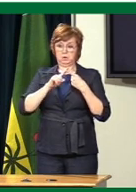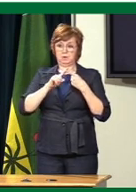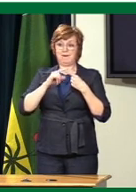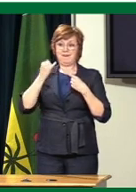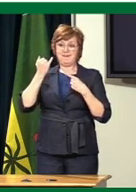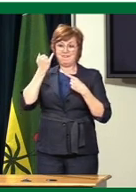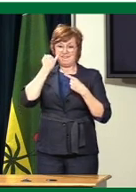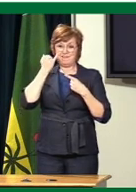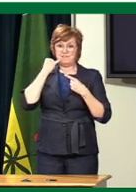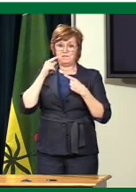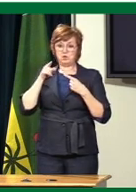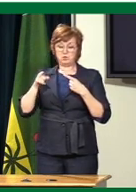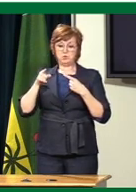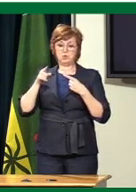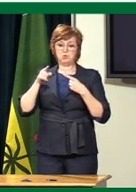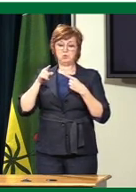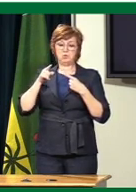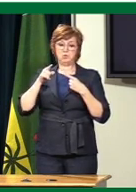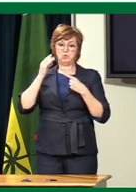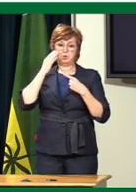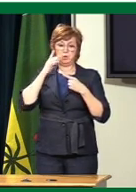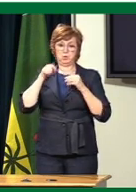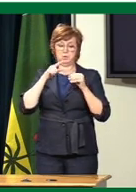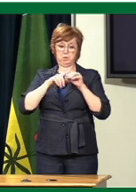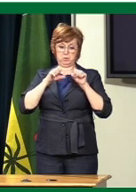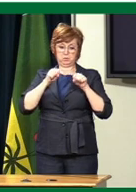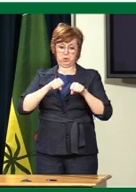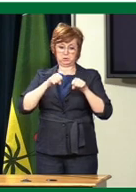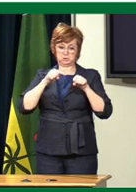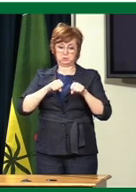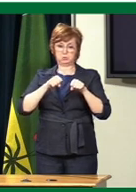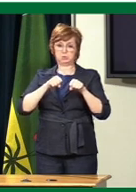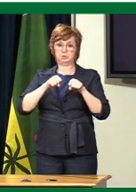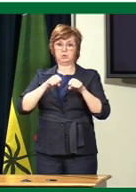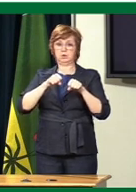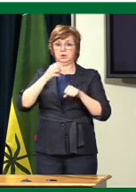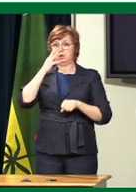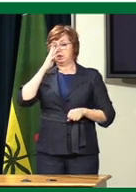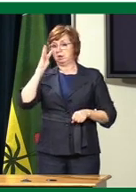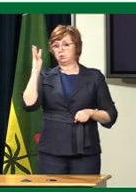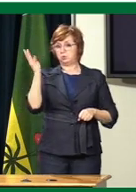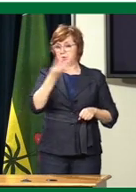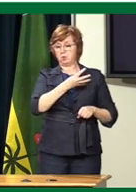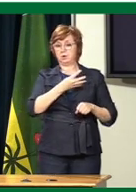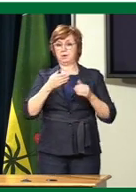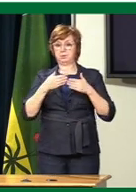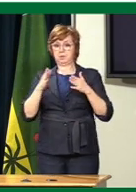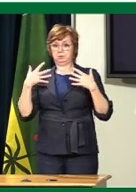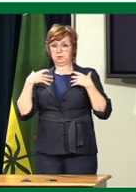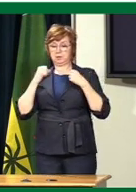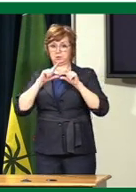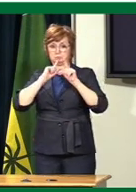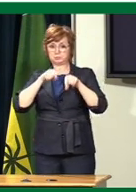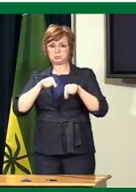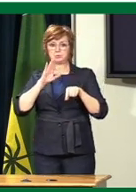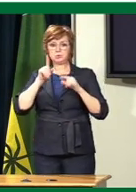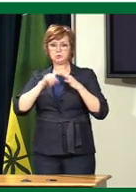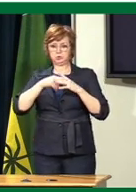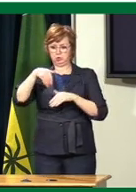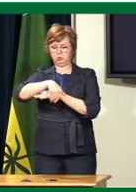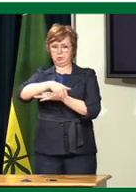possible or past non-compliance with the current public health order or the new public health order that goes into effect